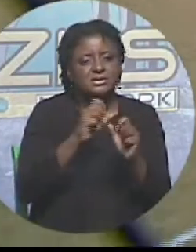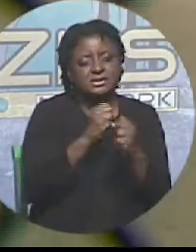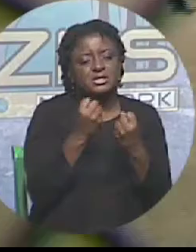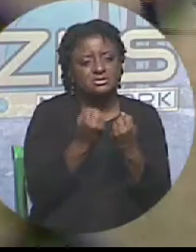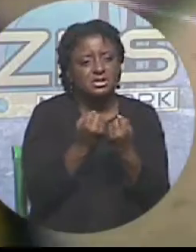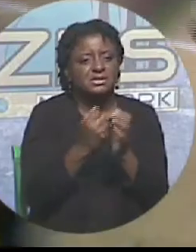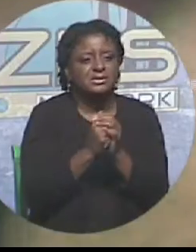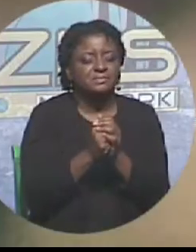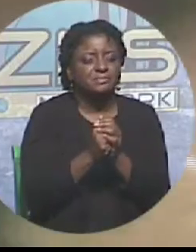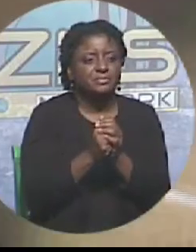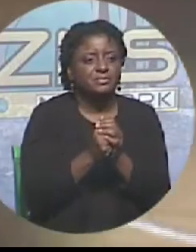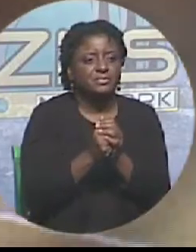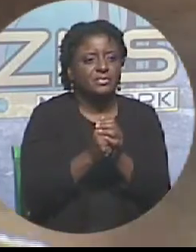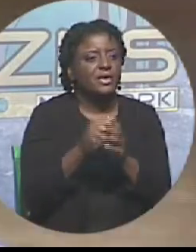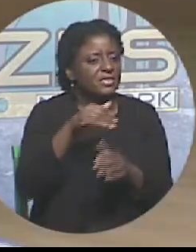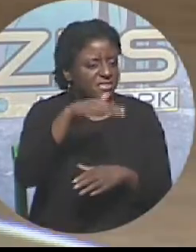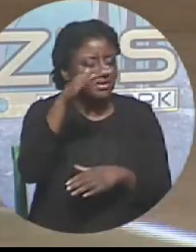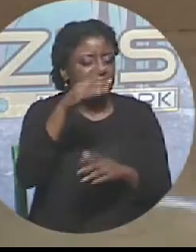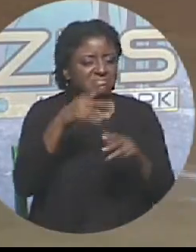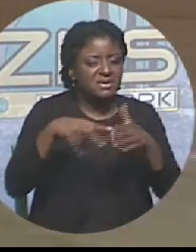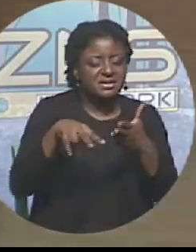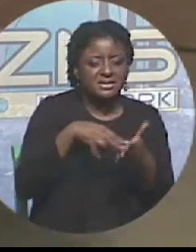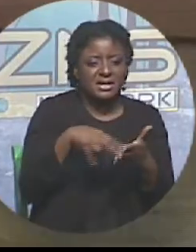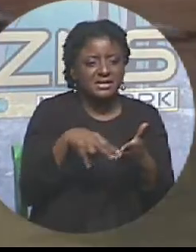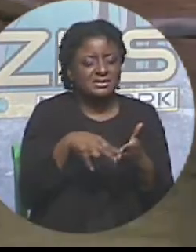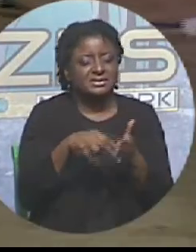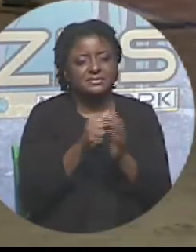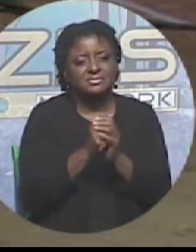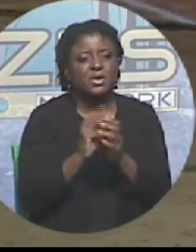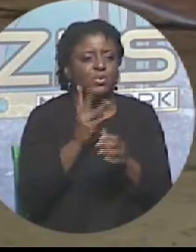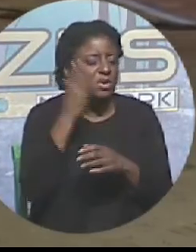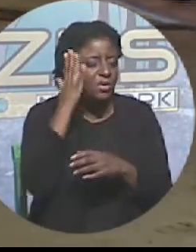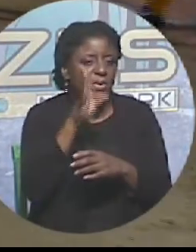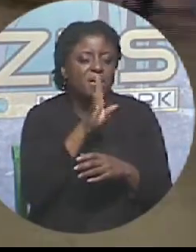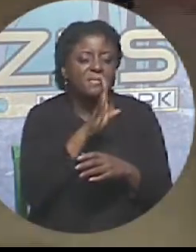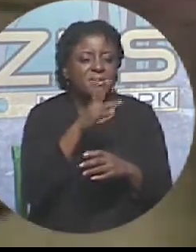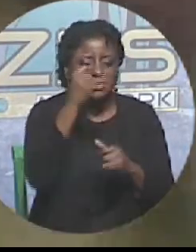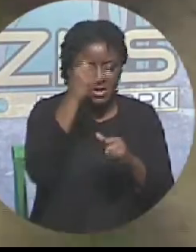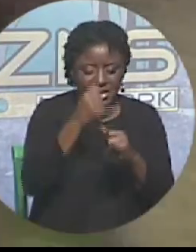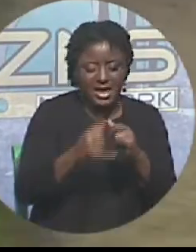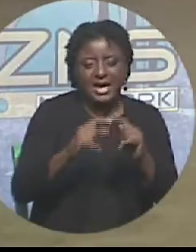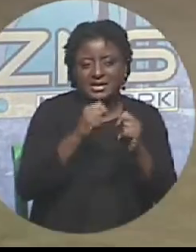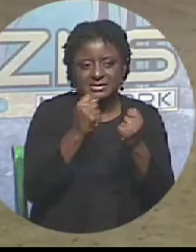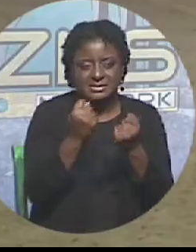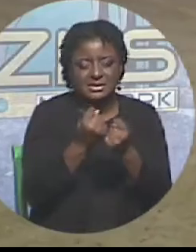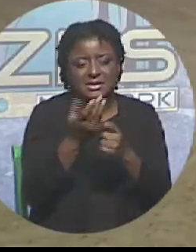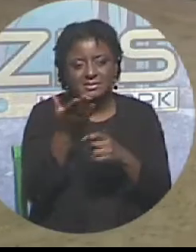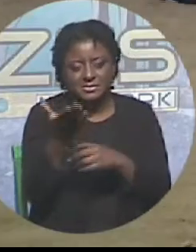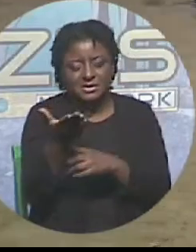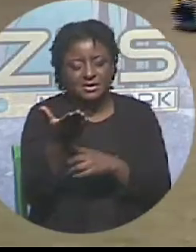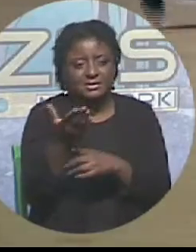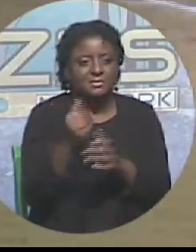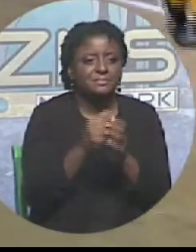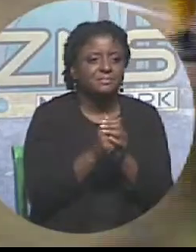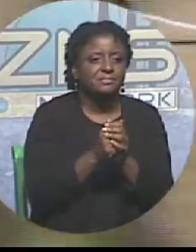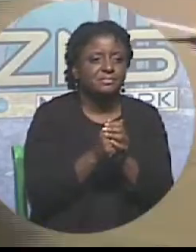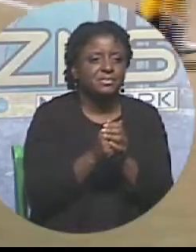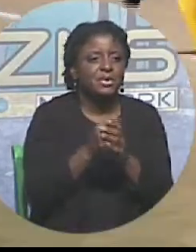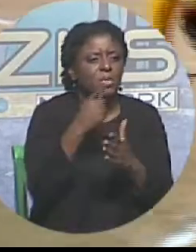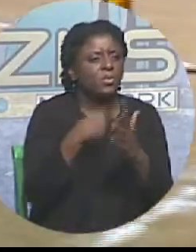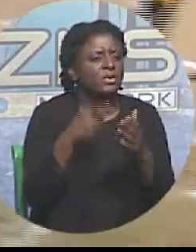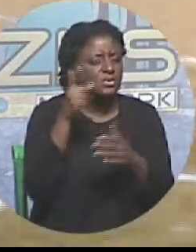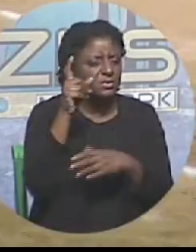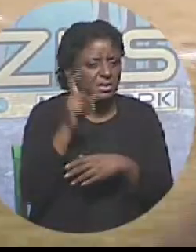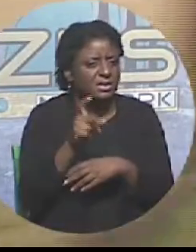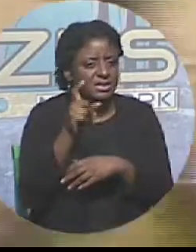experience. The big dance. I got on the wrong shoes, but we're going to be the last team on that floor. Mm-hmm. Come round robin. What do you think it's going to take for you